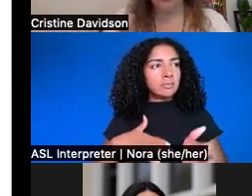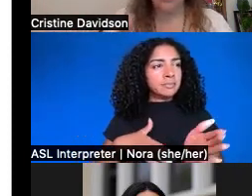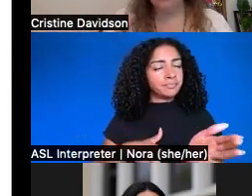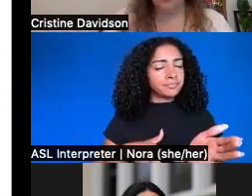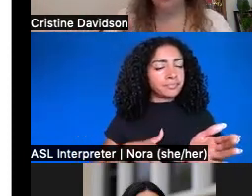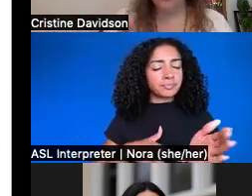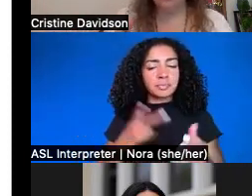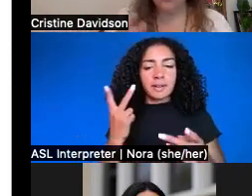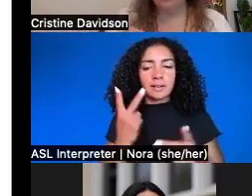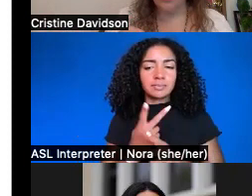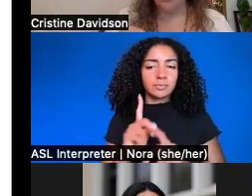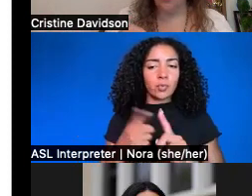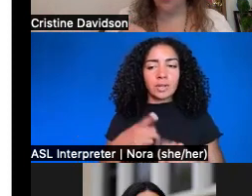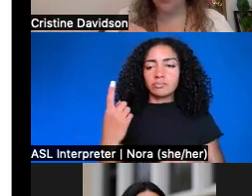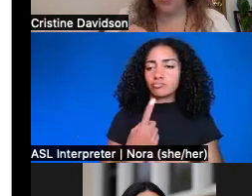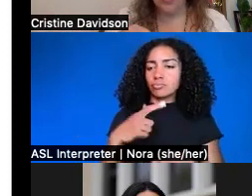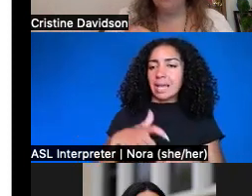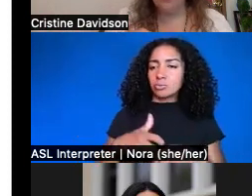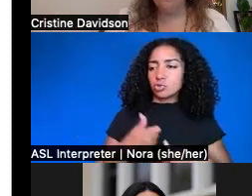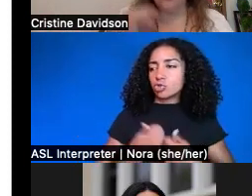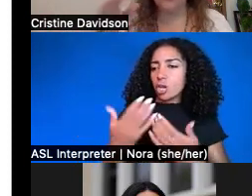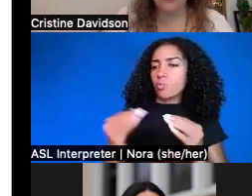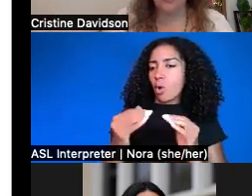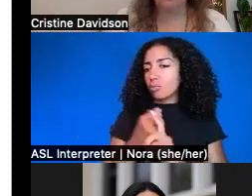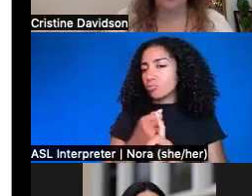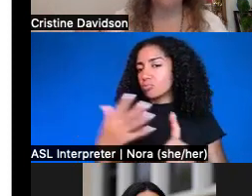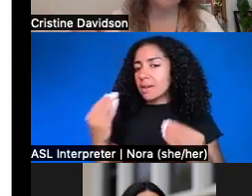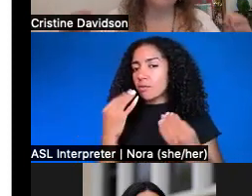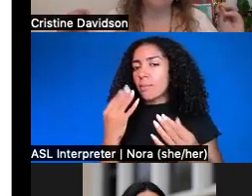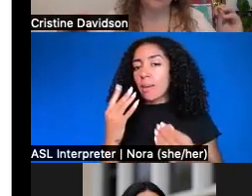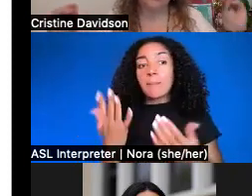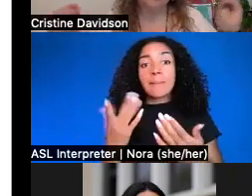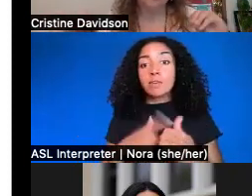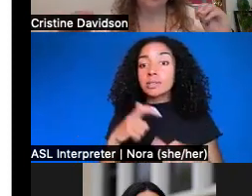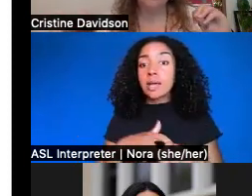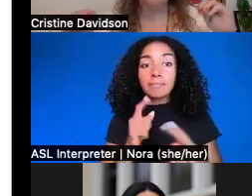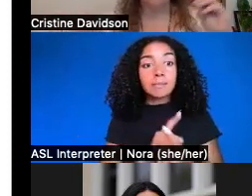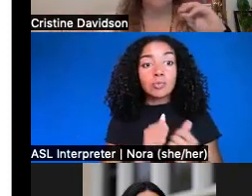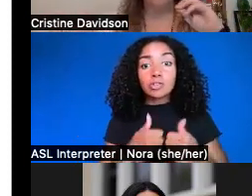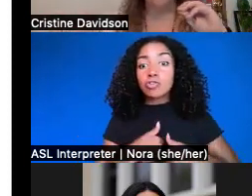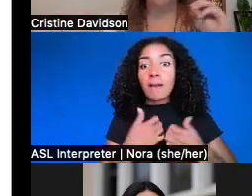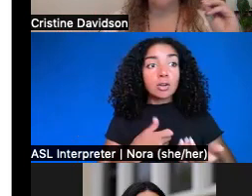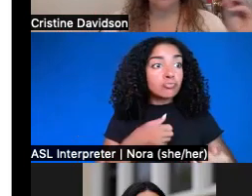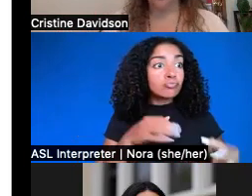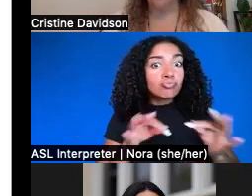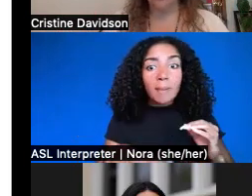that first time that you're meeting with somebody, or even the first year, but if we can create entry points for people to start learning